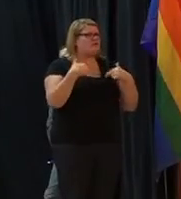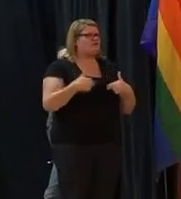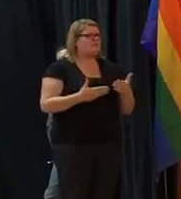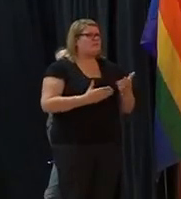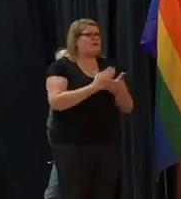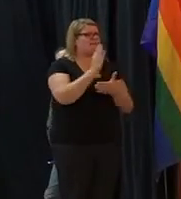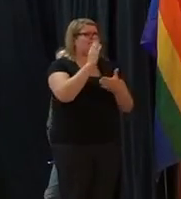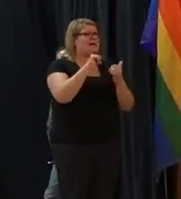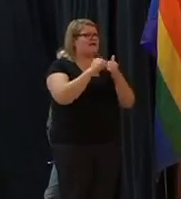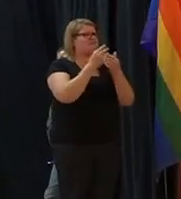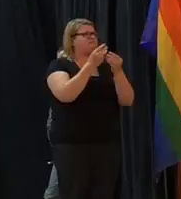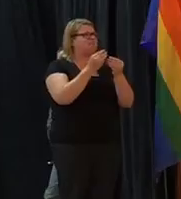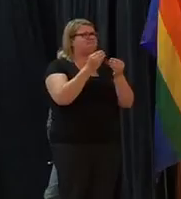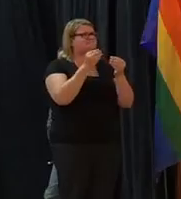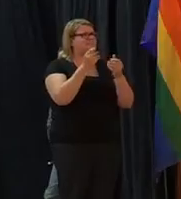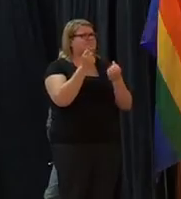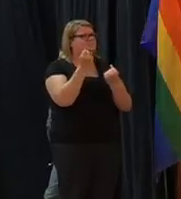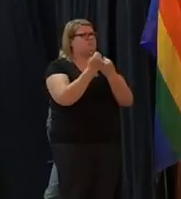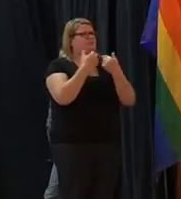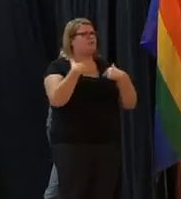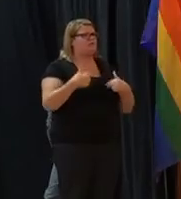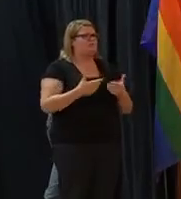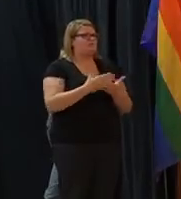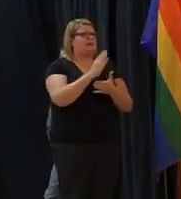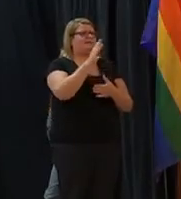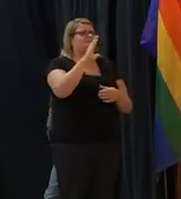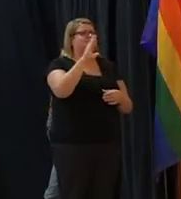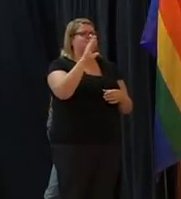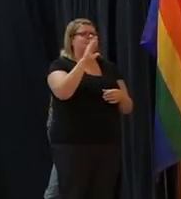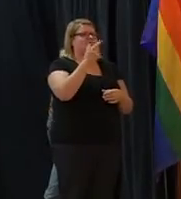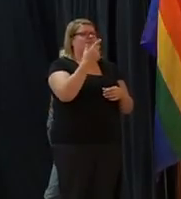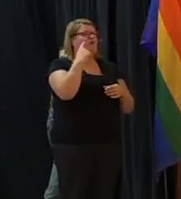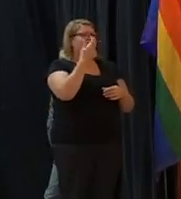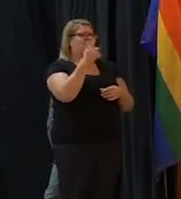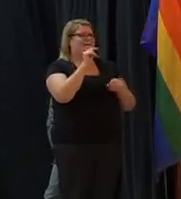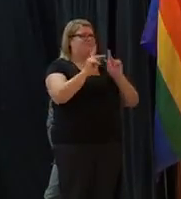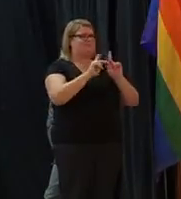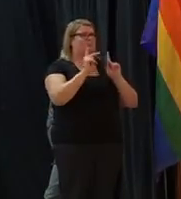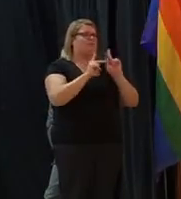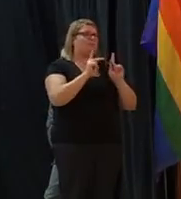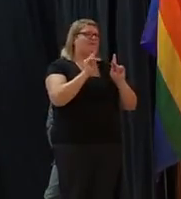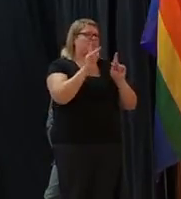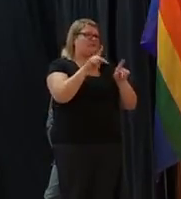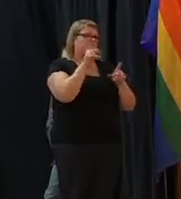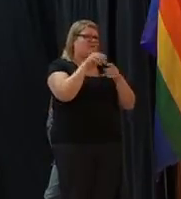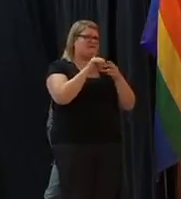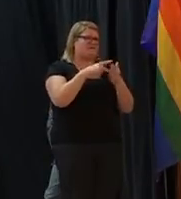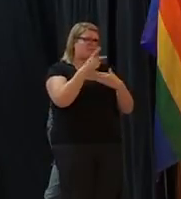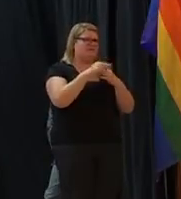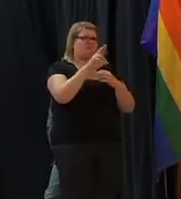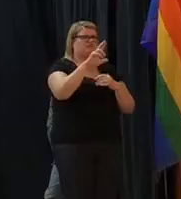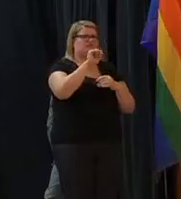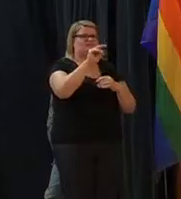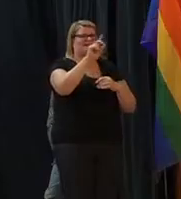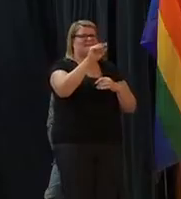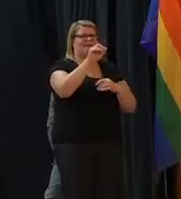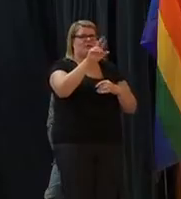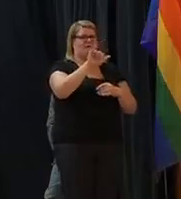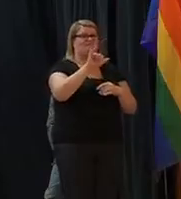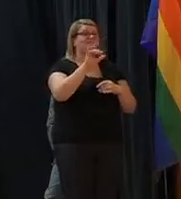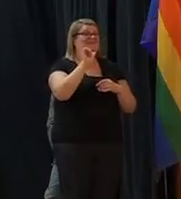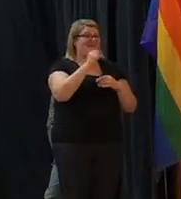of LGBTI Persons, Ambassador Randy Berry. The day the group arrived into Washington,